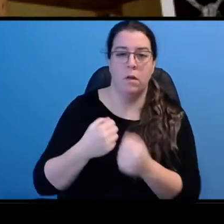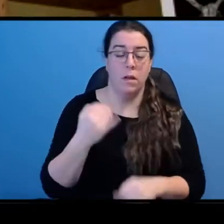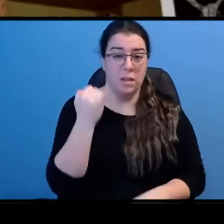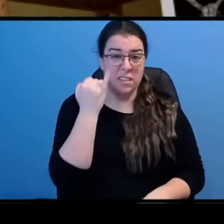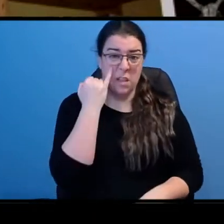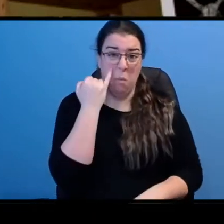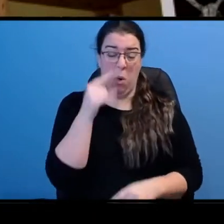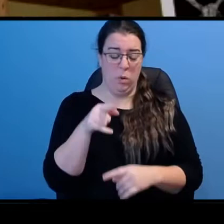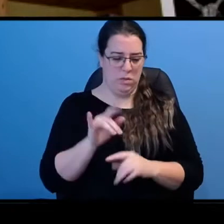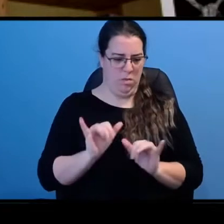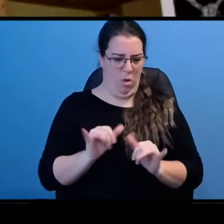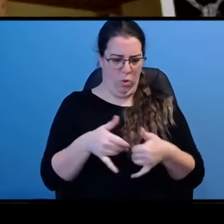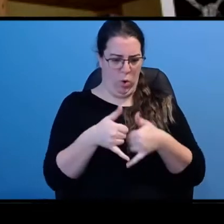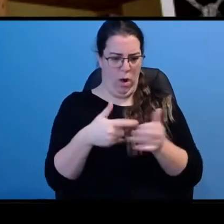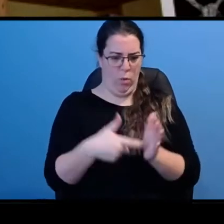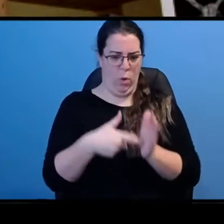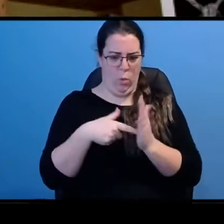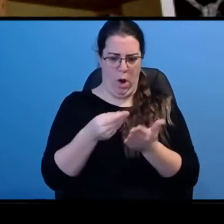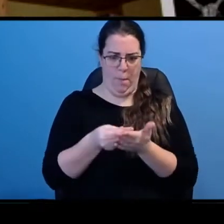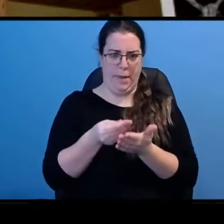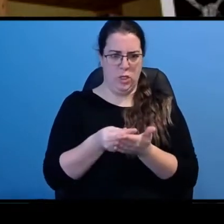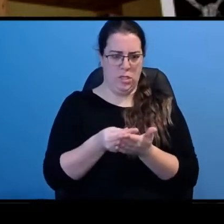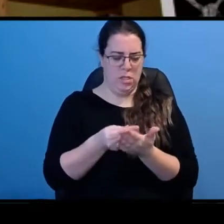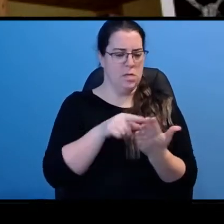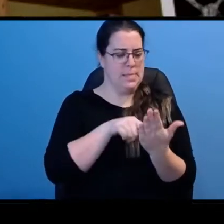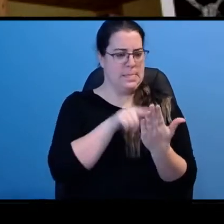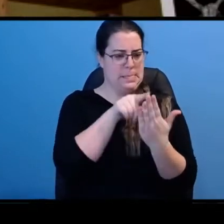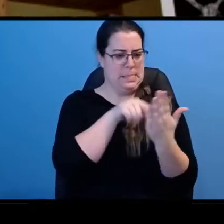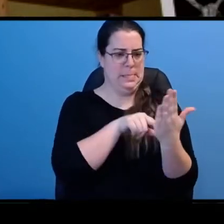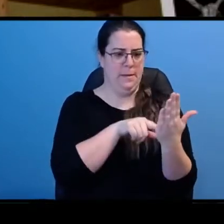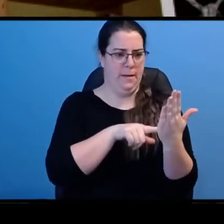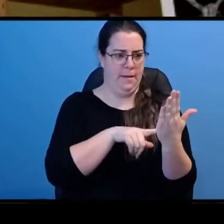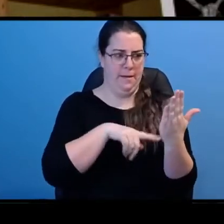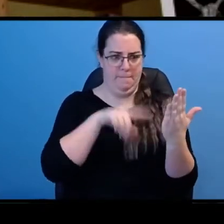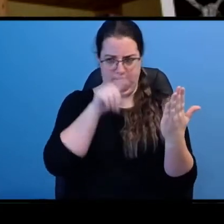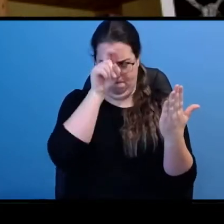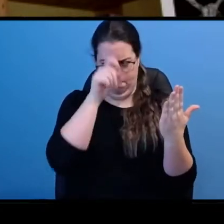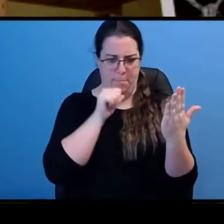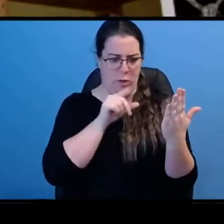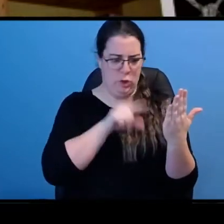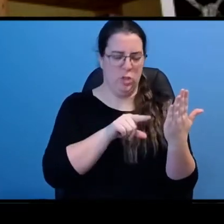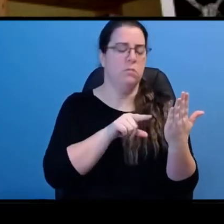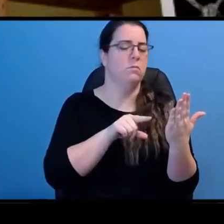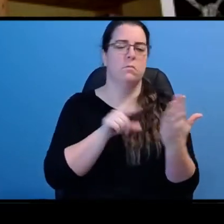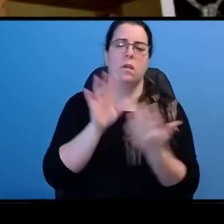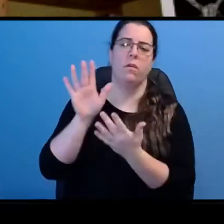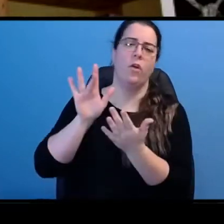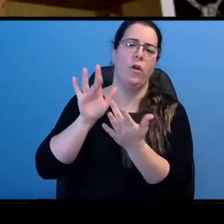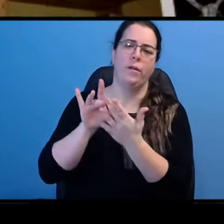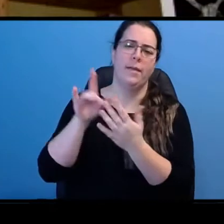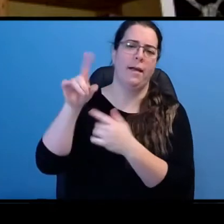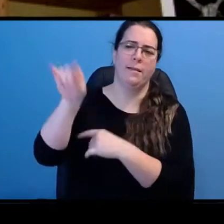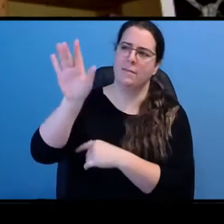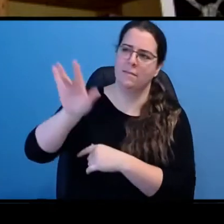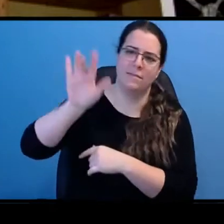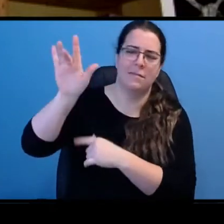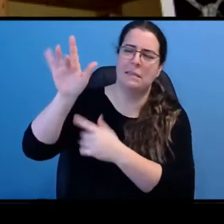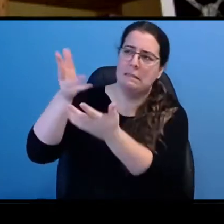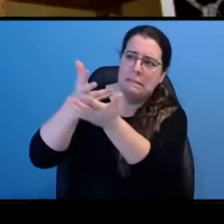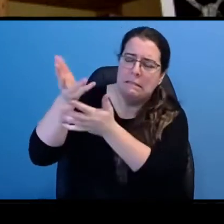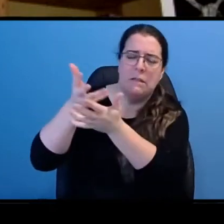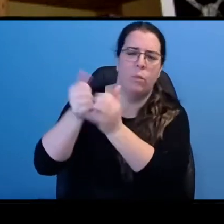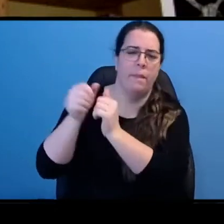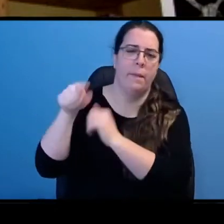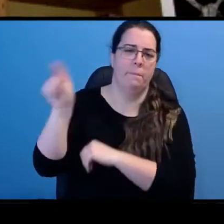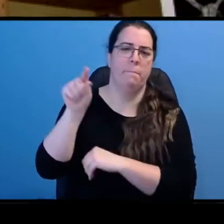end, is to ask your program officer. Because at the end of the day, the committee wants you to show that you are